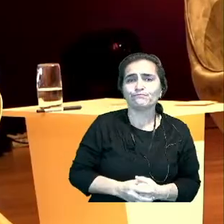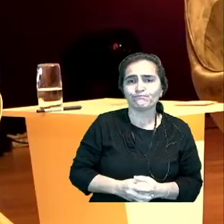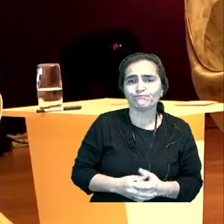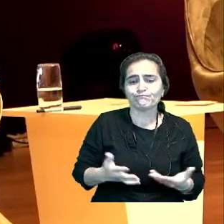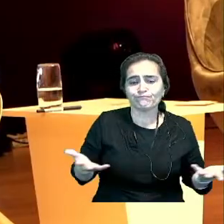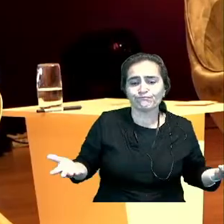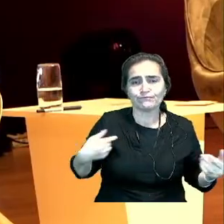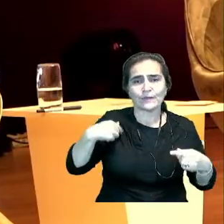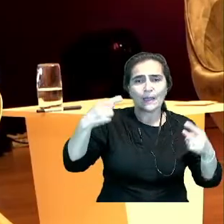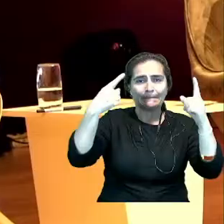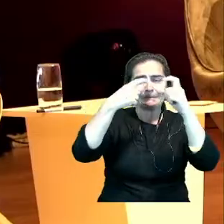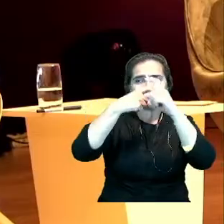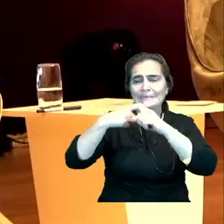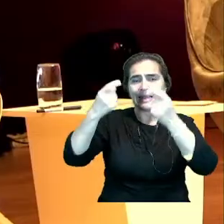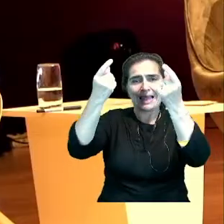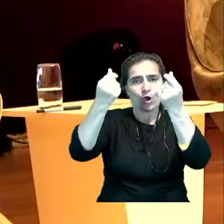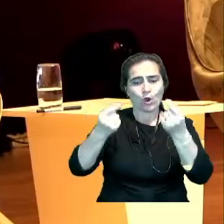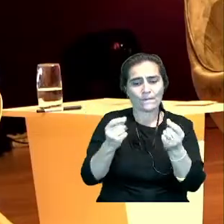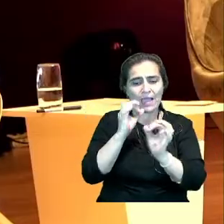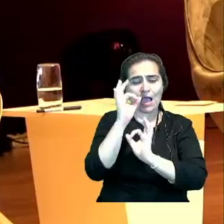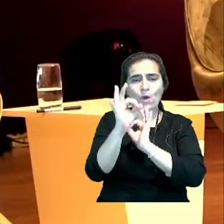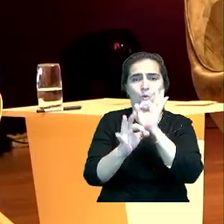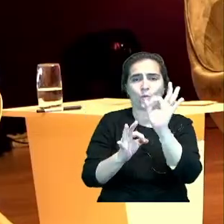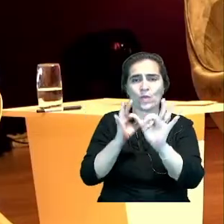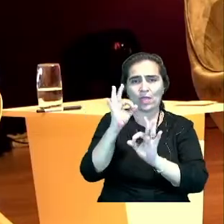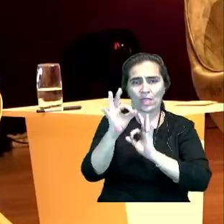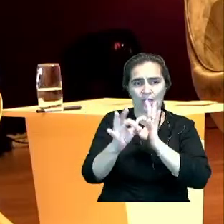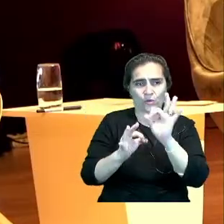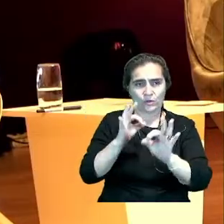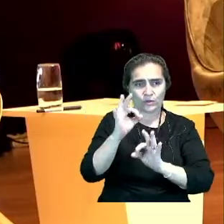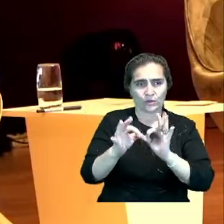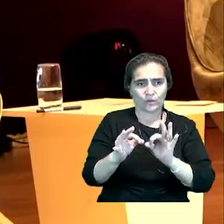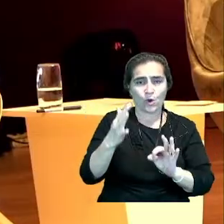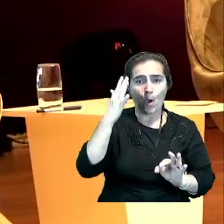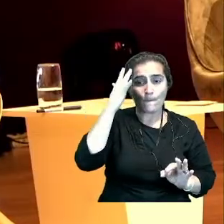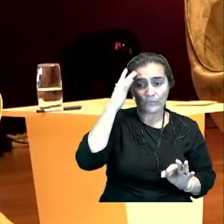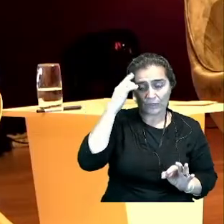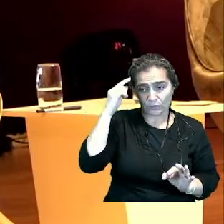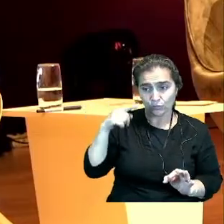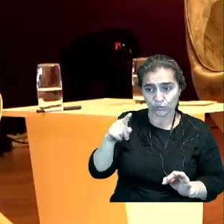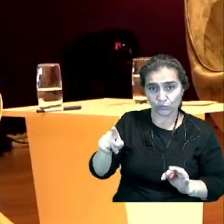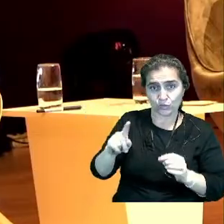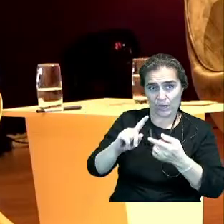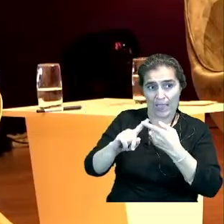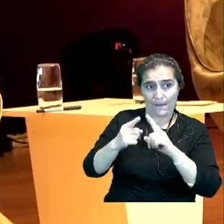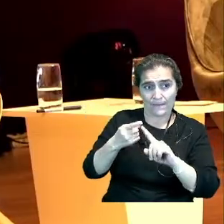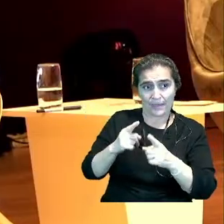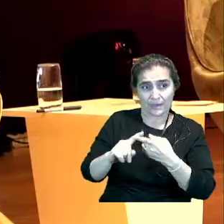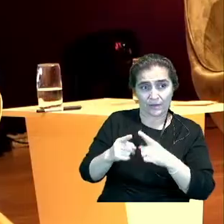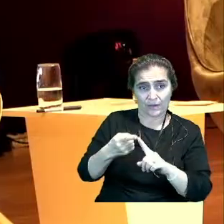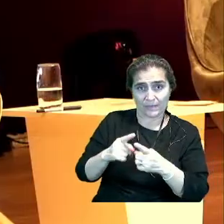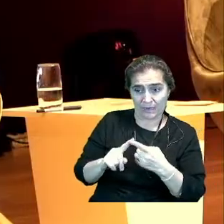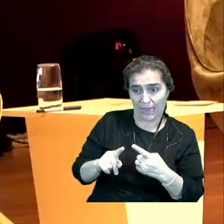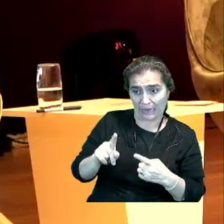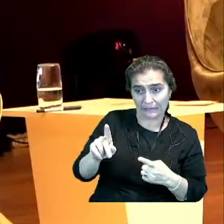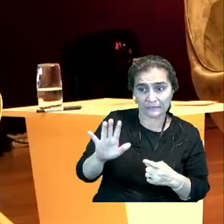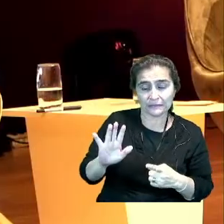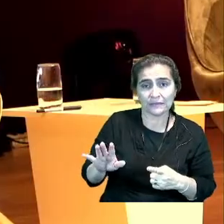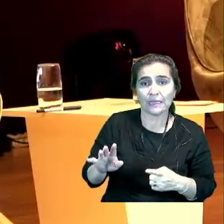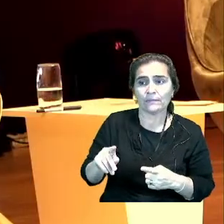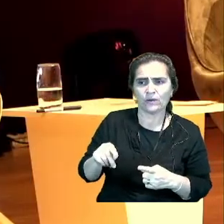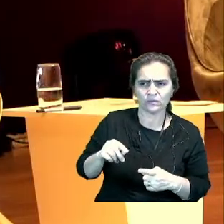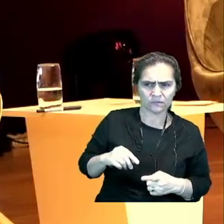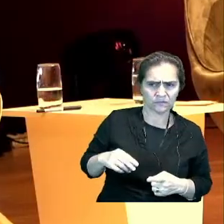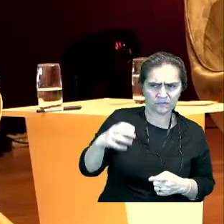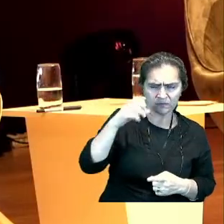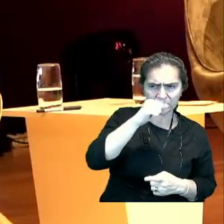mediator. We have to recover the economy of care, because I was not going to be a midwife to the woman